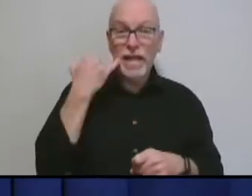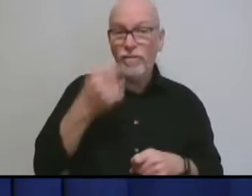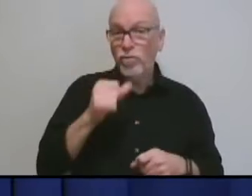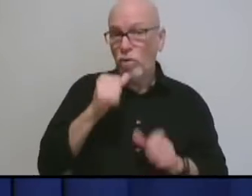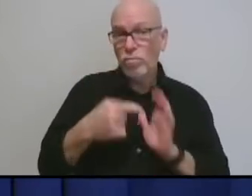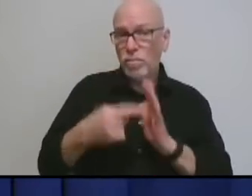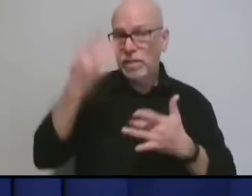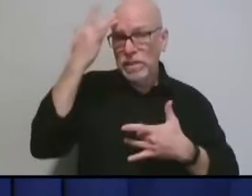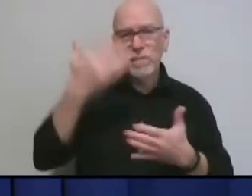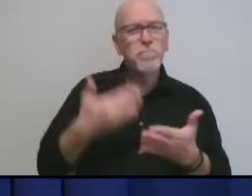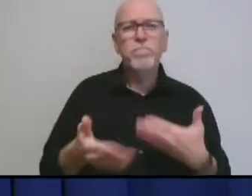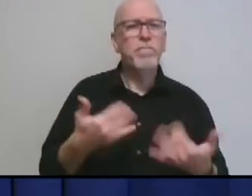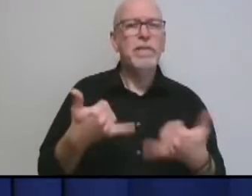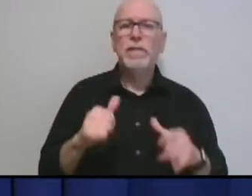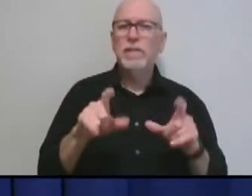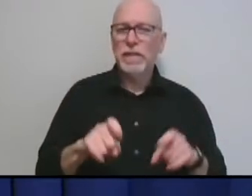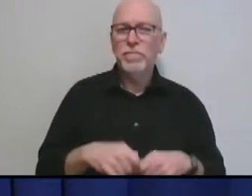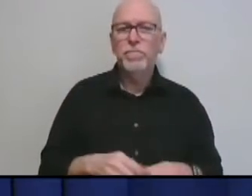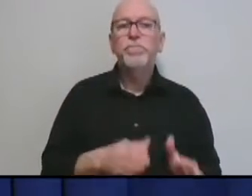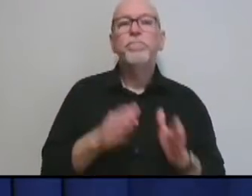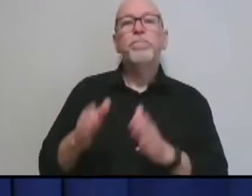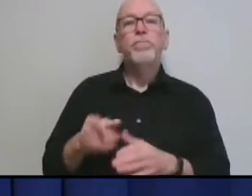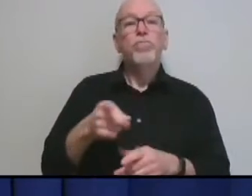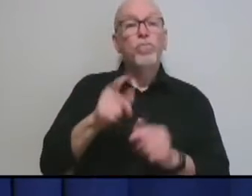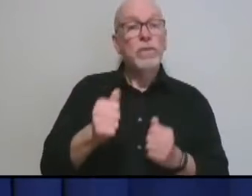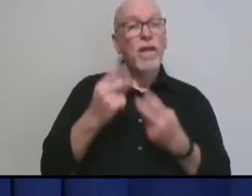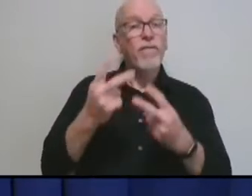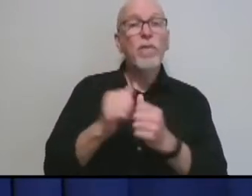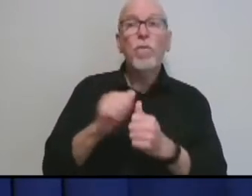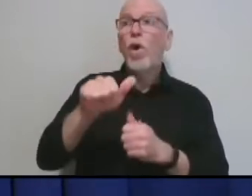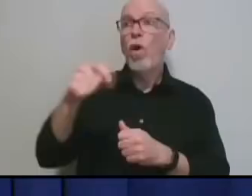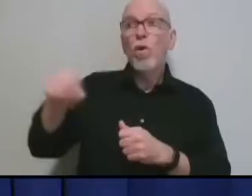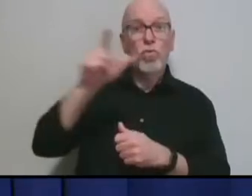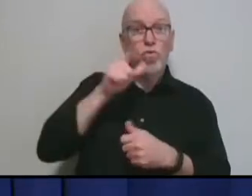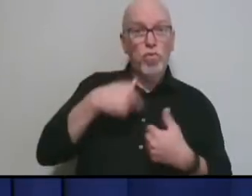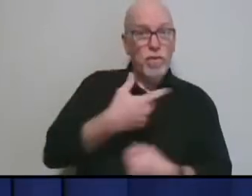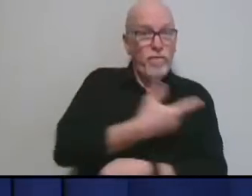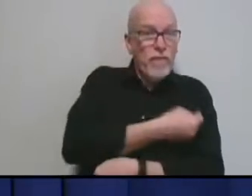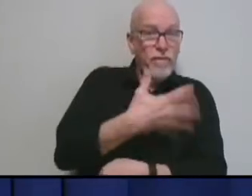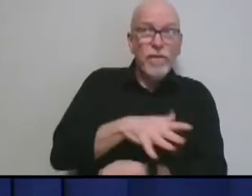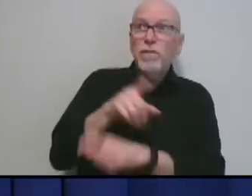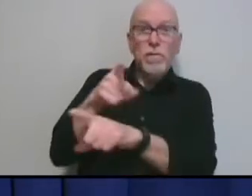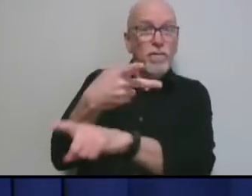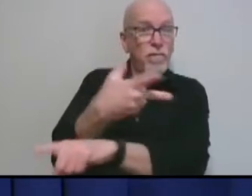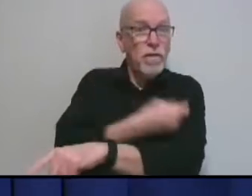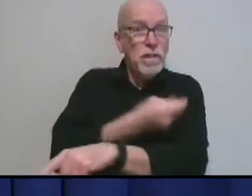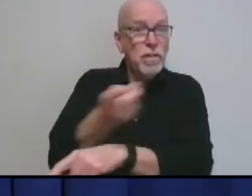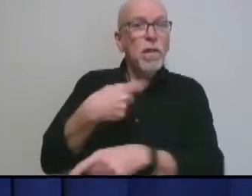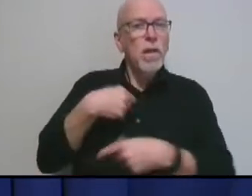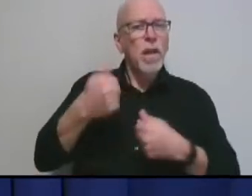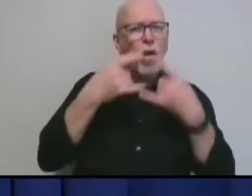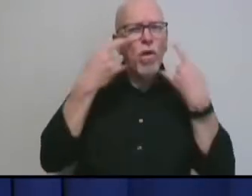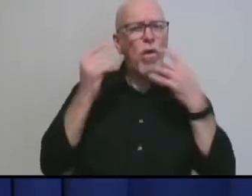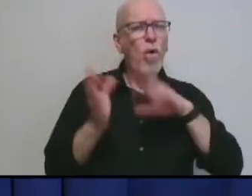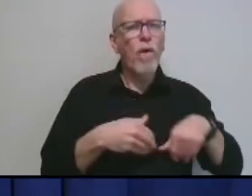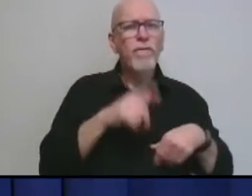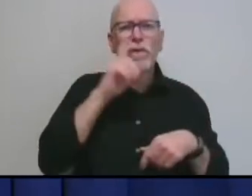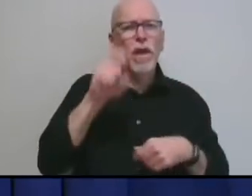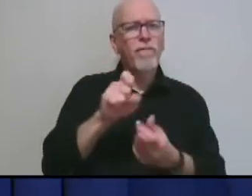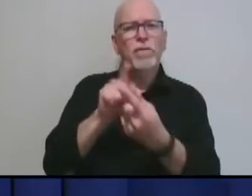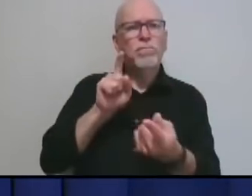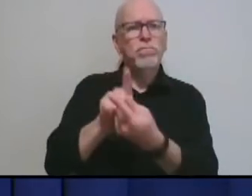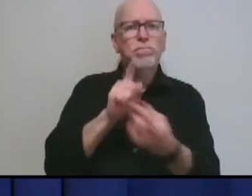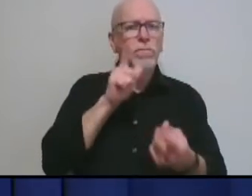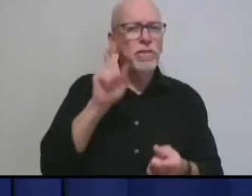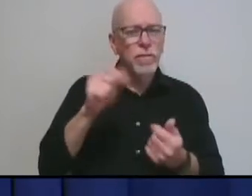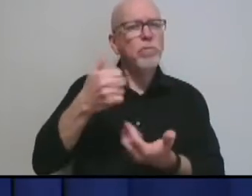symptoms. You also can visit with other fully vaccinated people indoors without wearing your masks and without staying 6 feet apart.